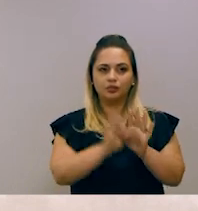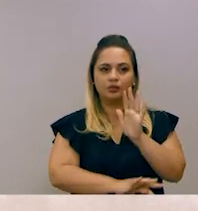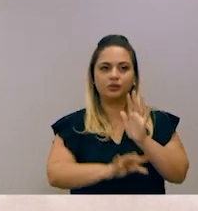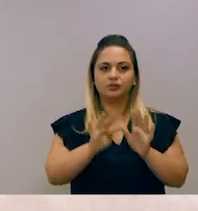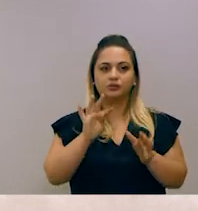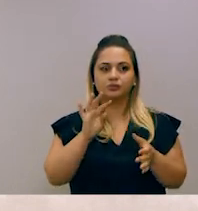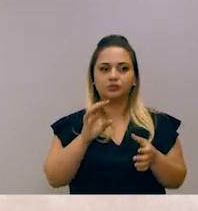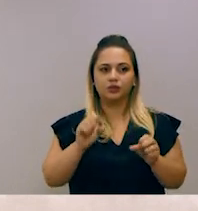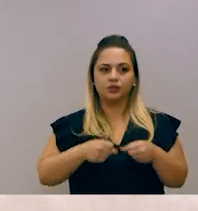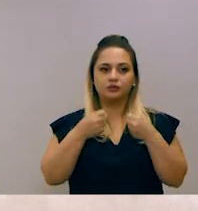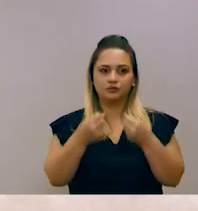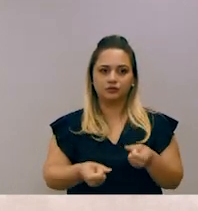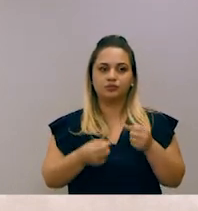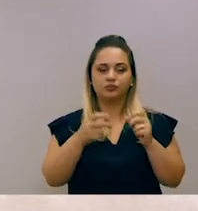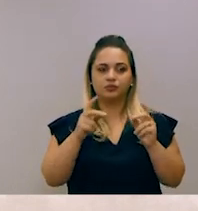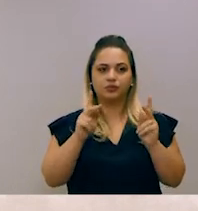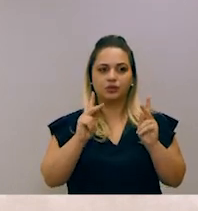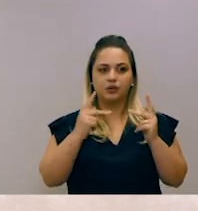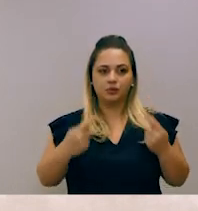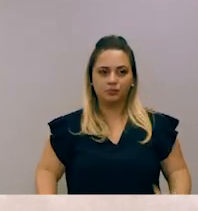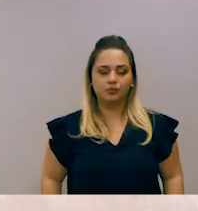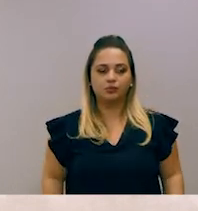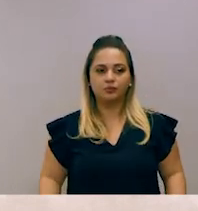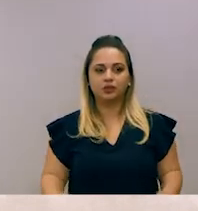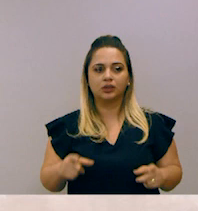In the setting of the